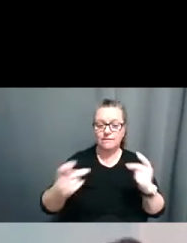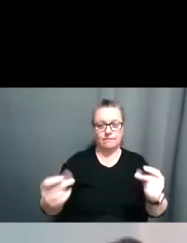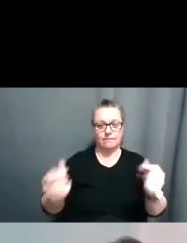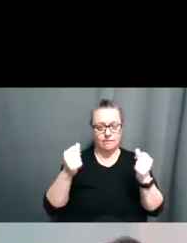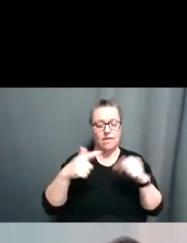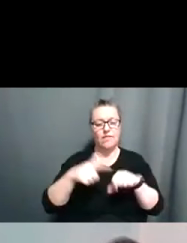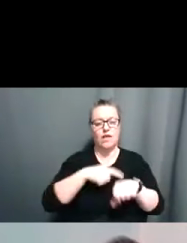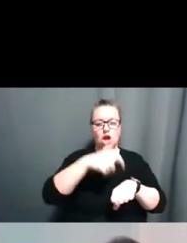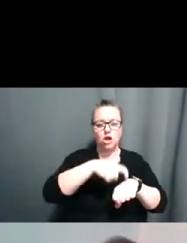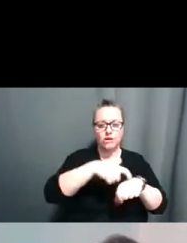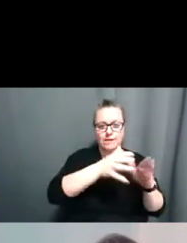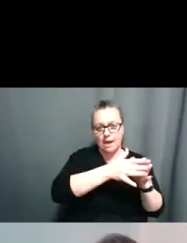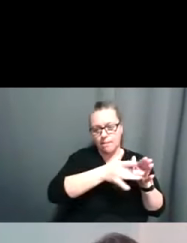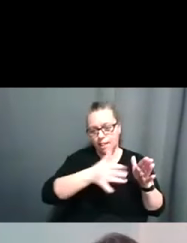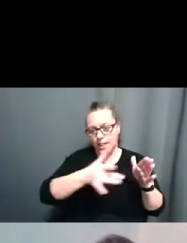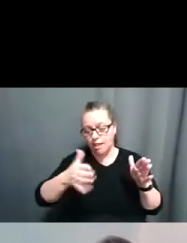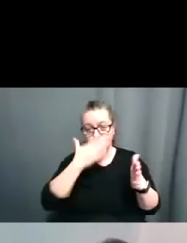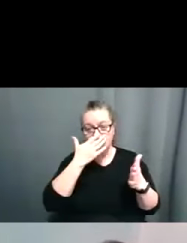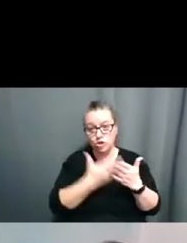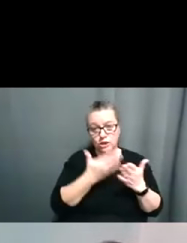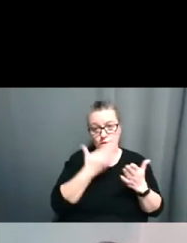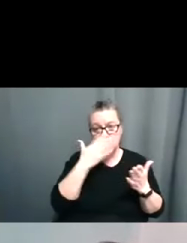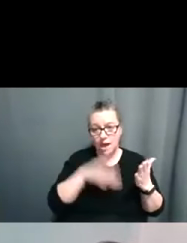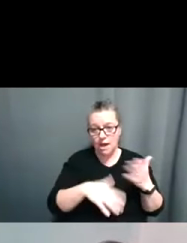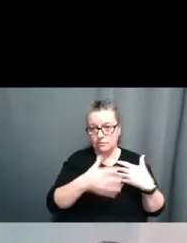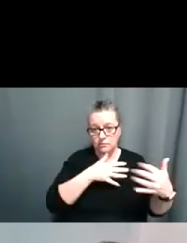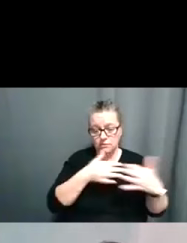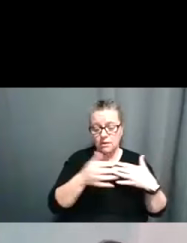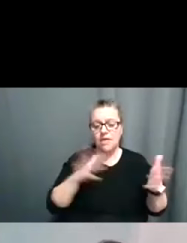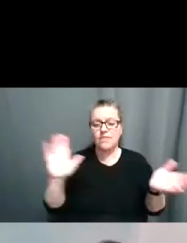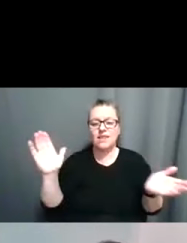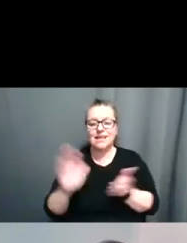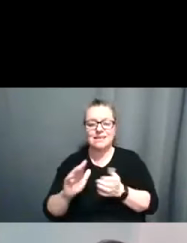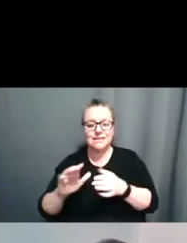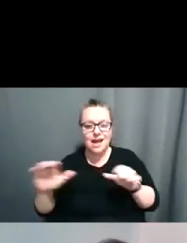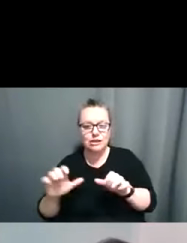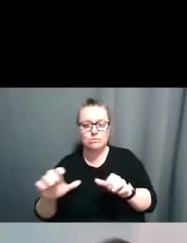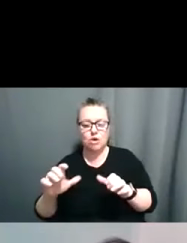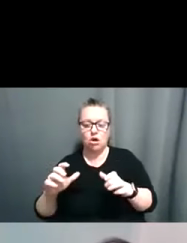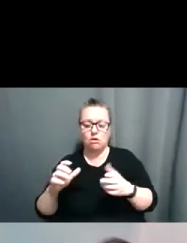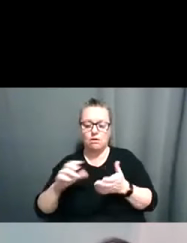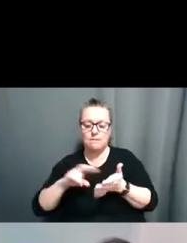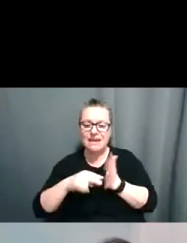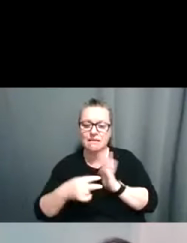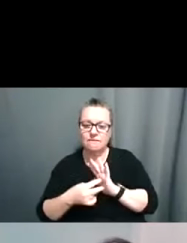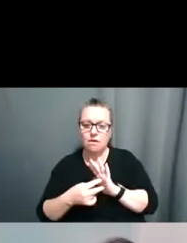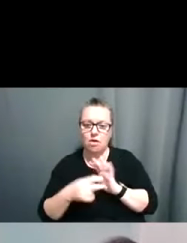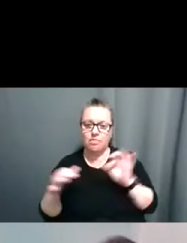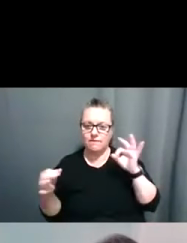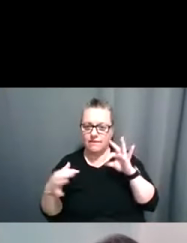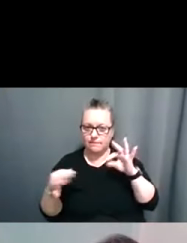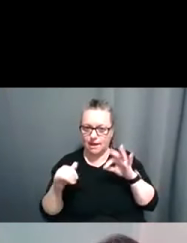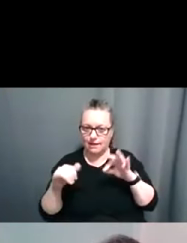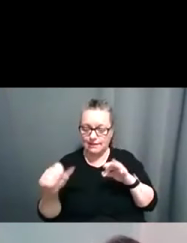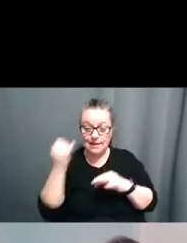distance between the event, good or bad, and the feedback, the less actionable and meaningful the feedback is likely to be. If you're